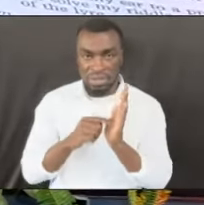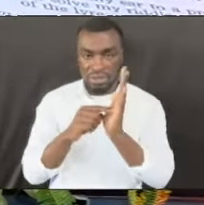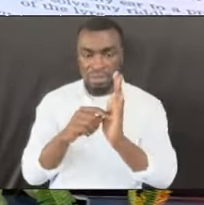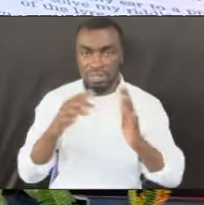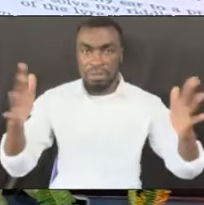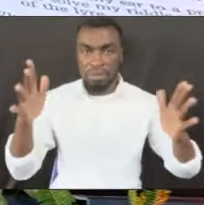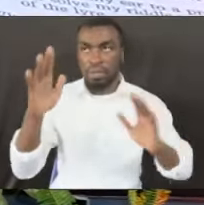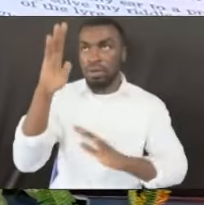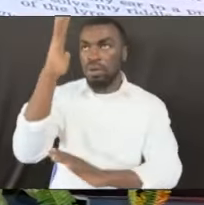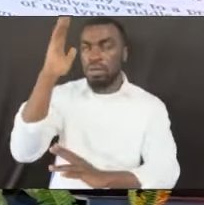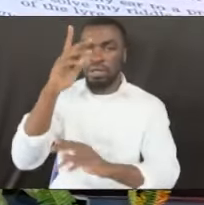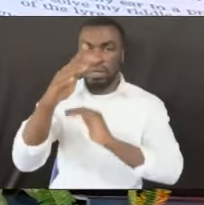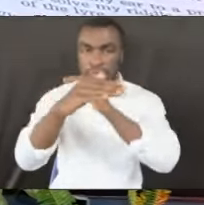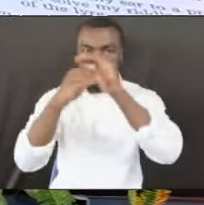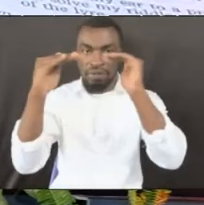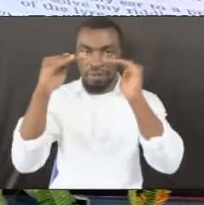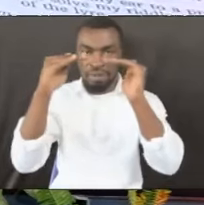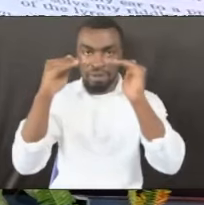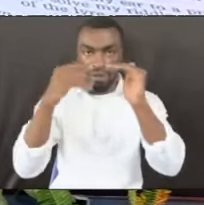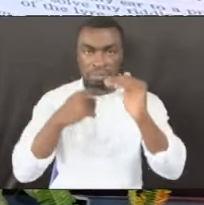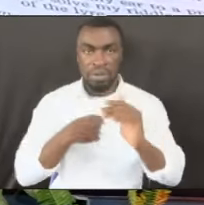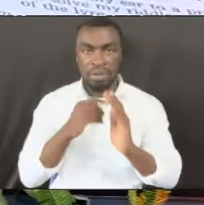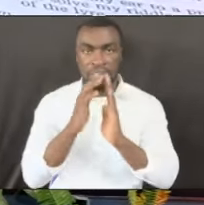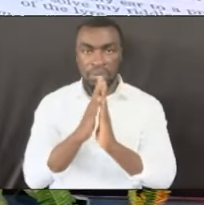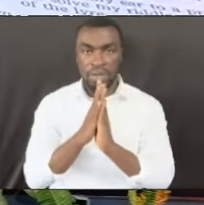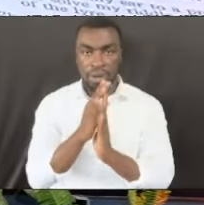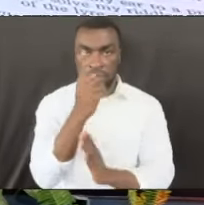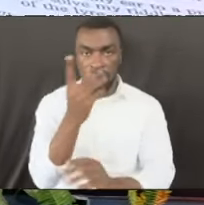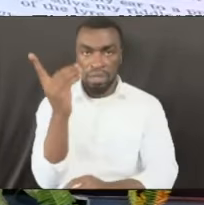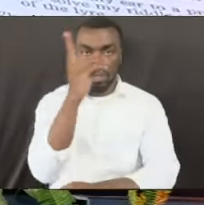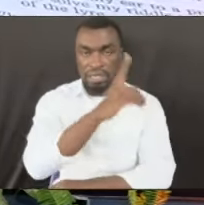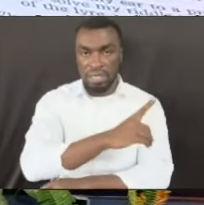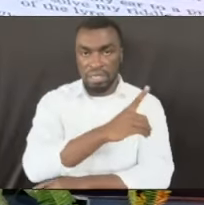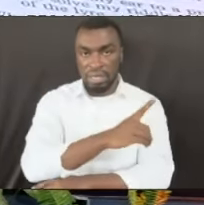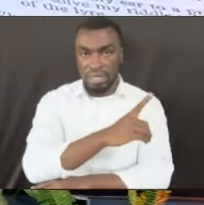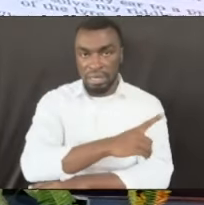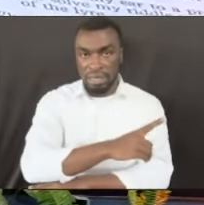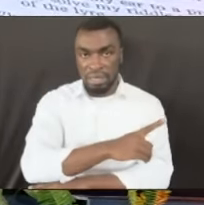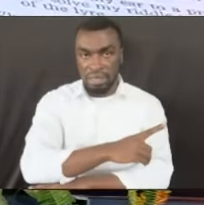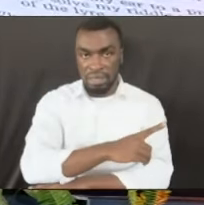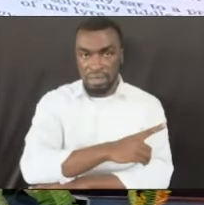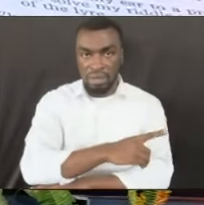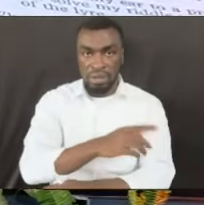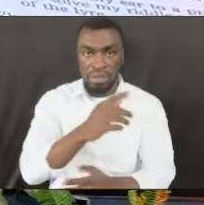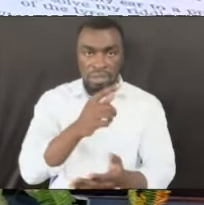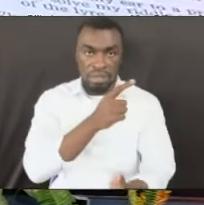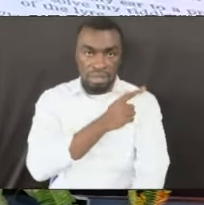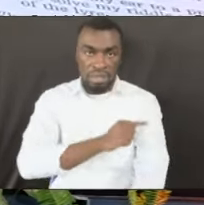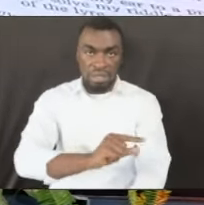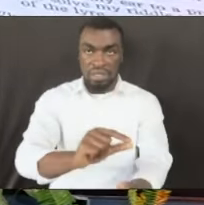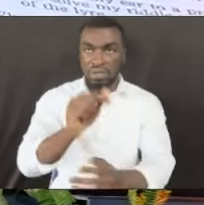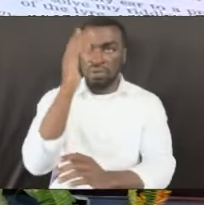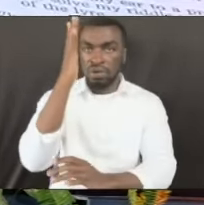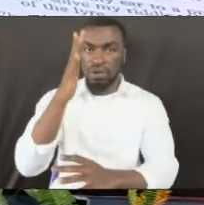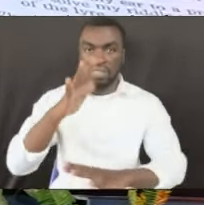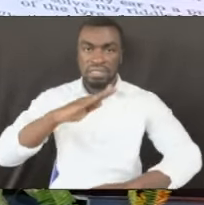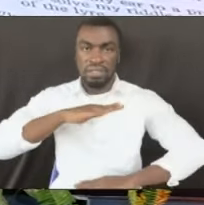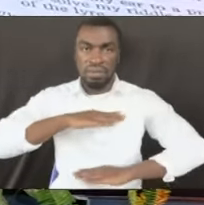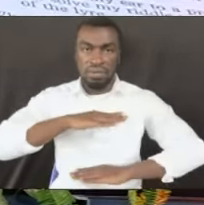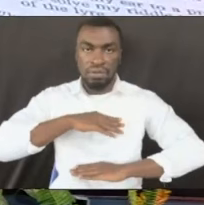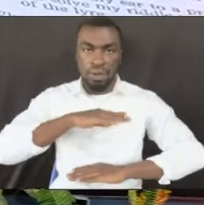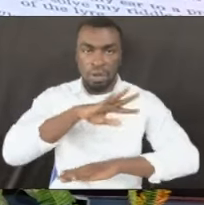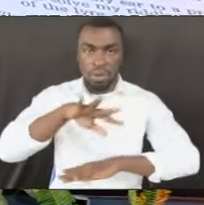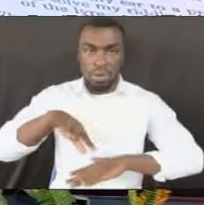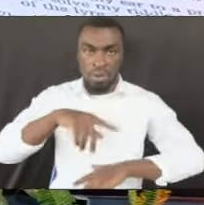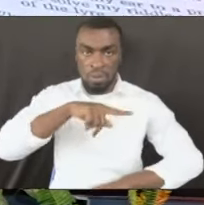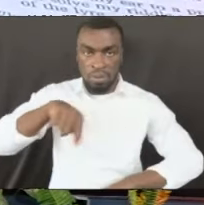heaven. And I pray that one of these days, the grace of God is sufficient that we are all going